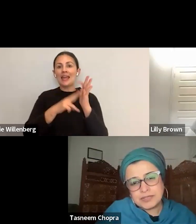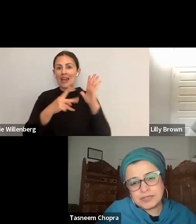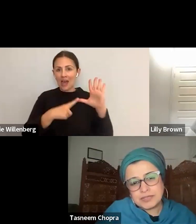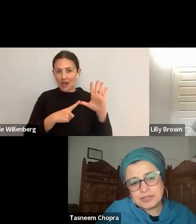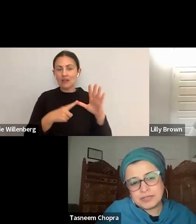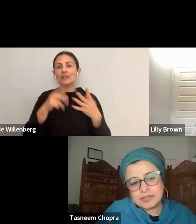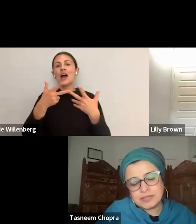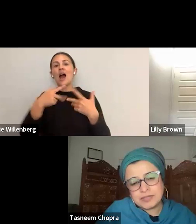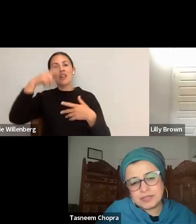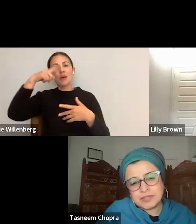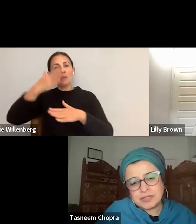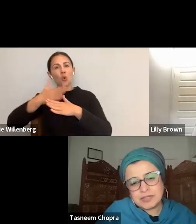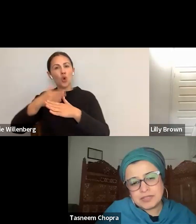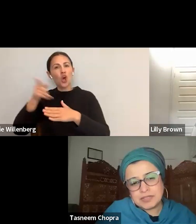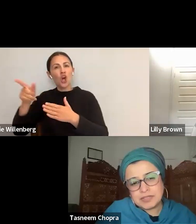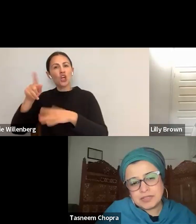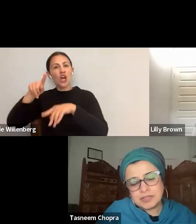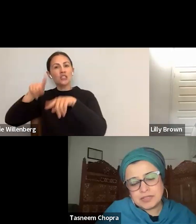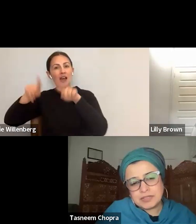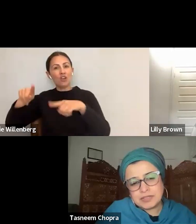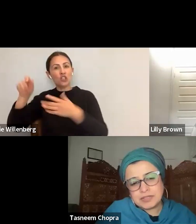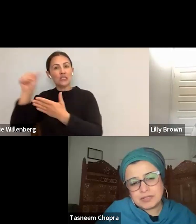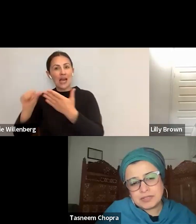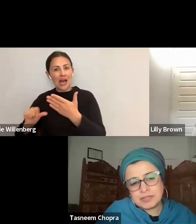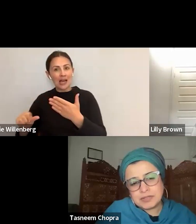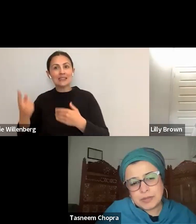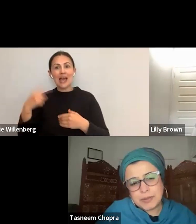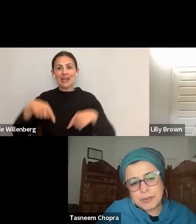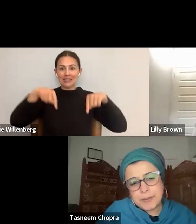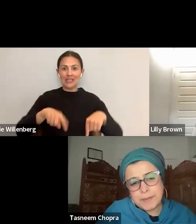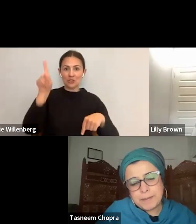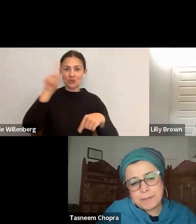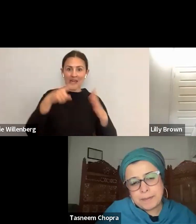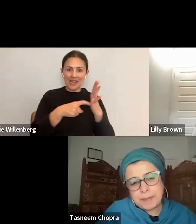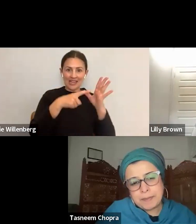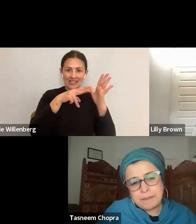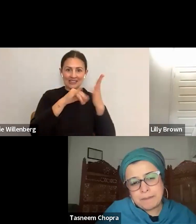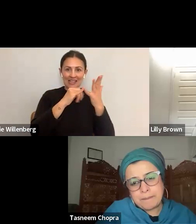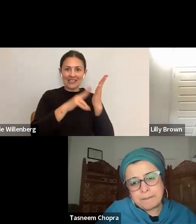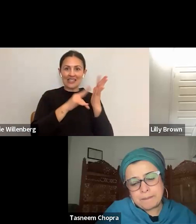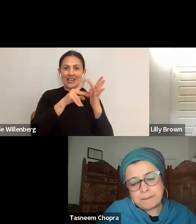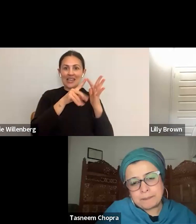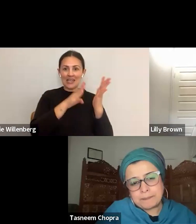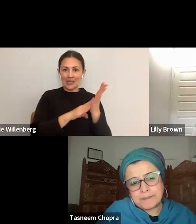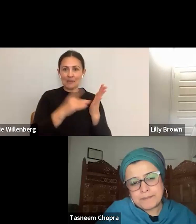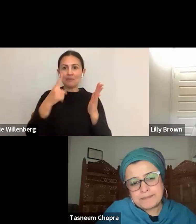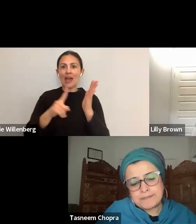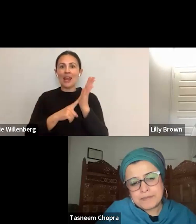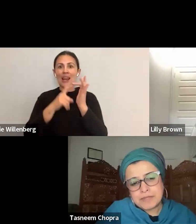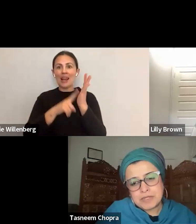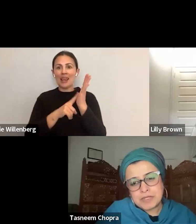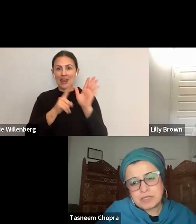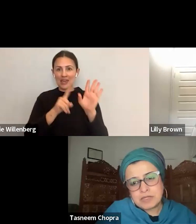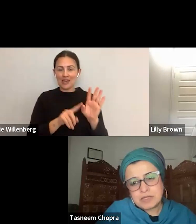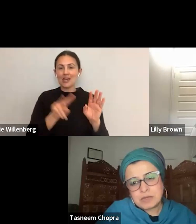at DARTS, and also to today's speakers, Tasneem Chopra, OAM, and Dr. Lily Brown, and to the marketing communications